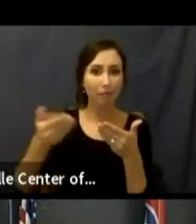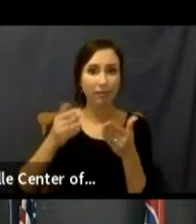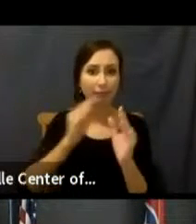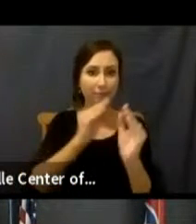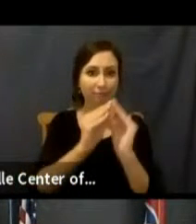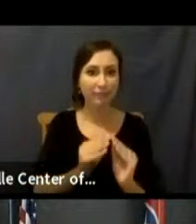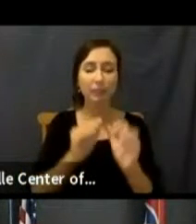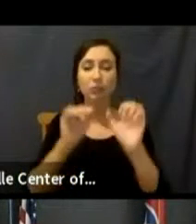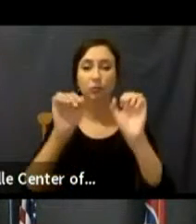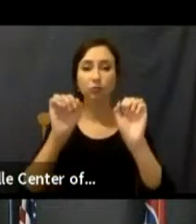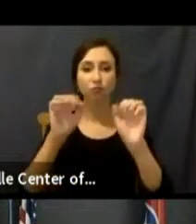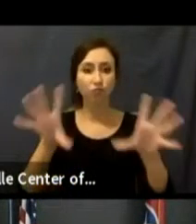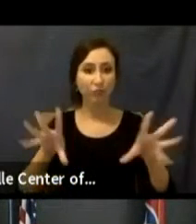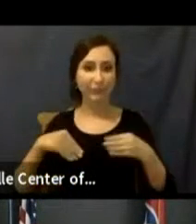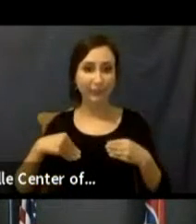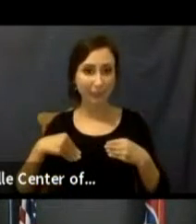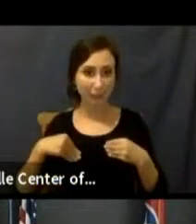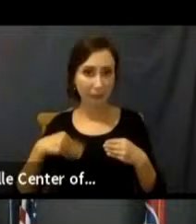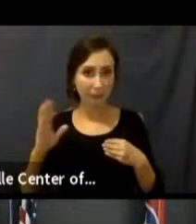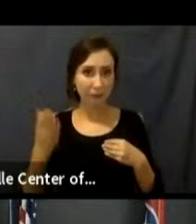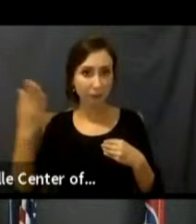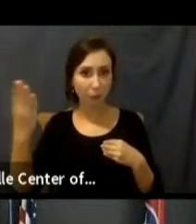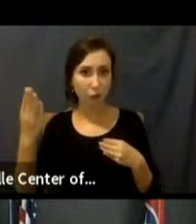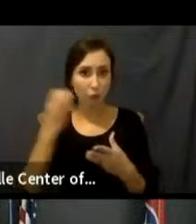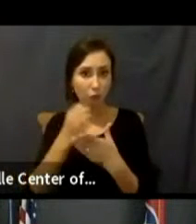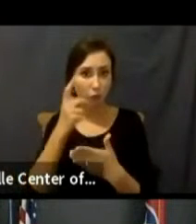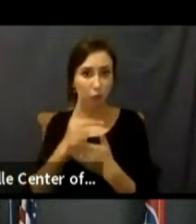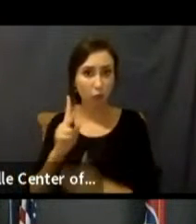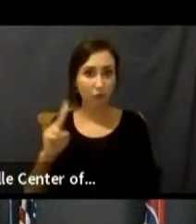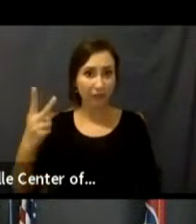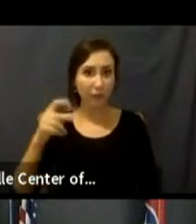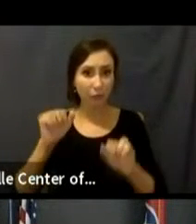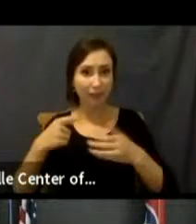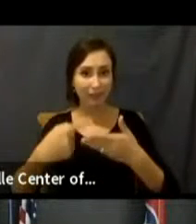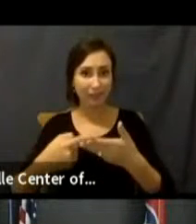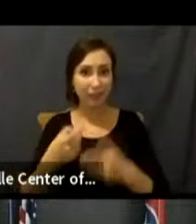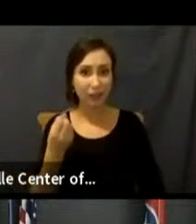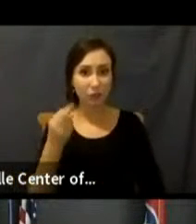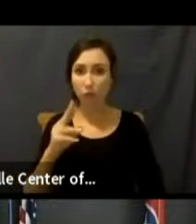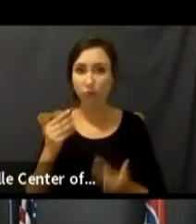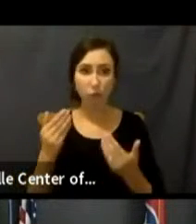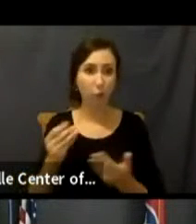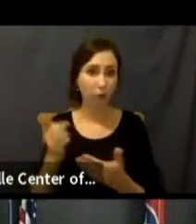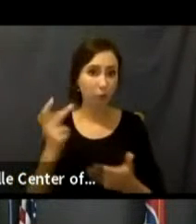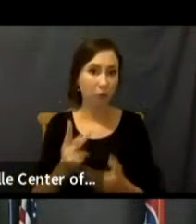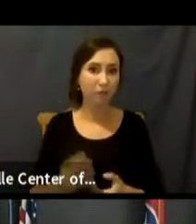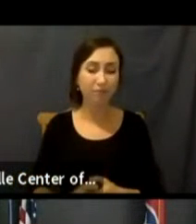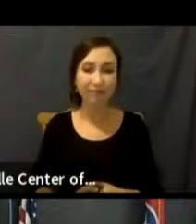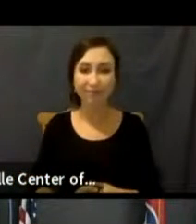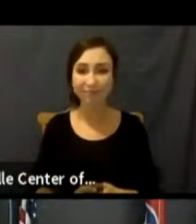a motion for approval in a second, and then we can discuss any of that, or go ahead and approve.